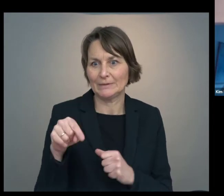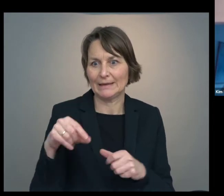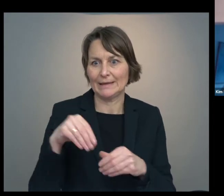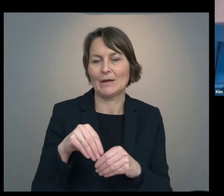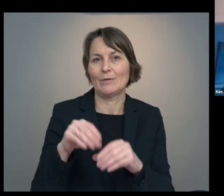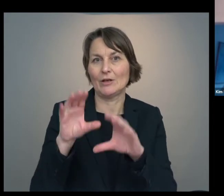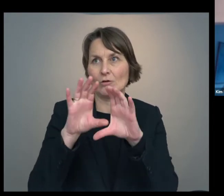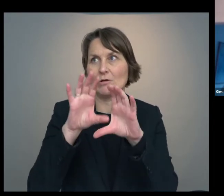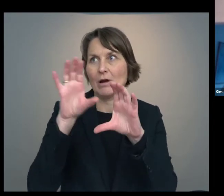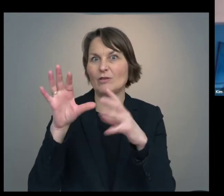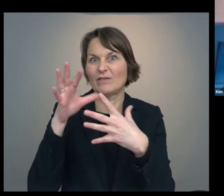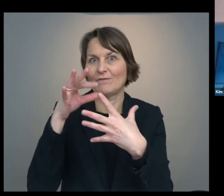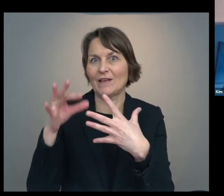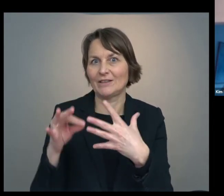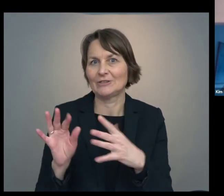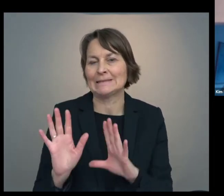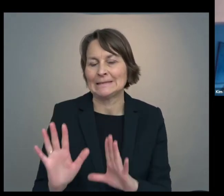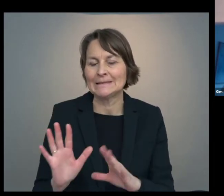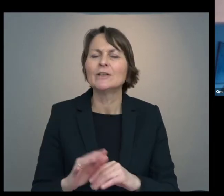We need,